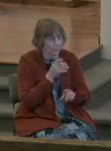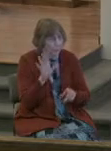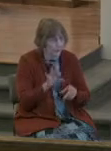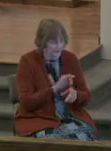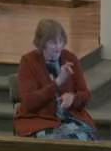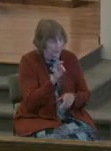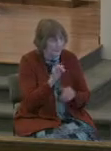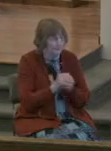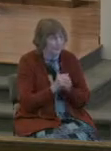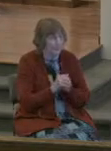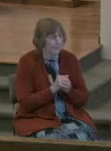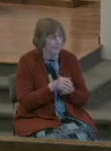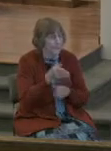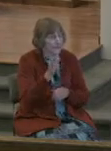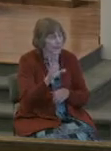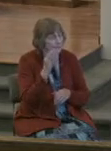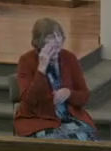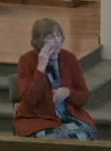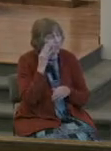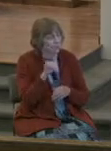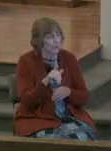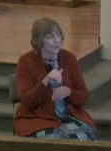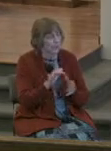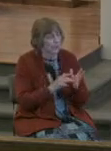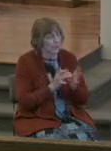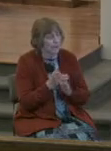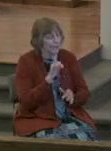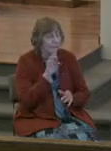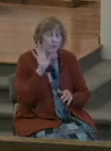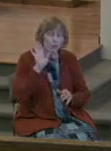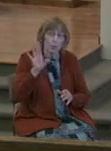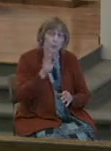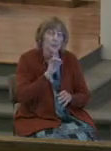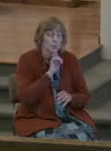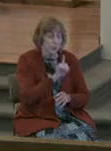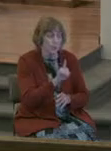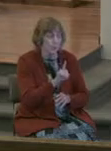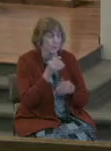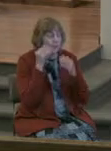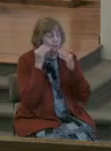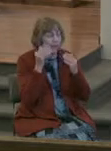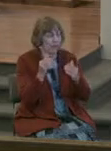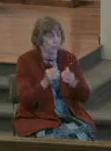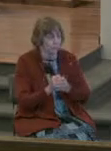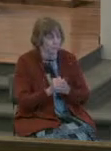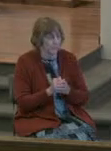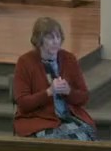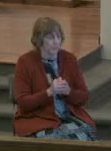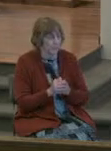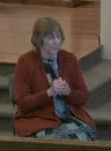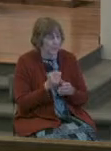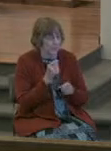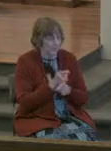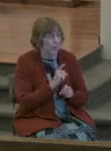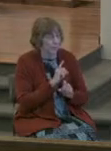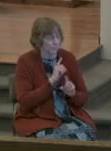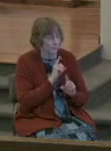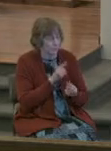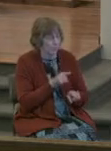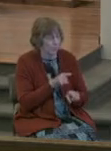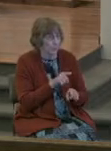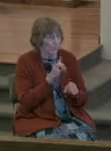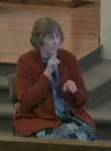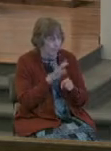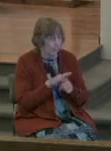Spirit. And God, we know that the Bible is your truth, and we thank you for it, that it's the rock, it's the promises we